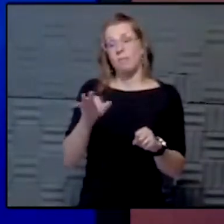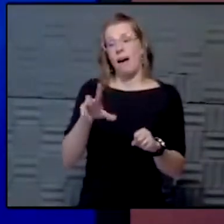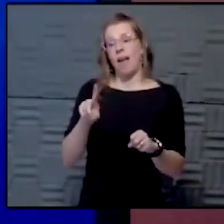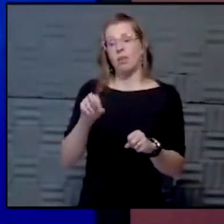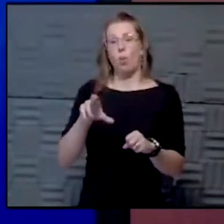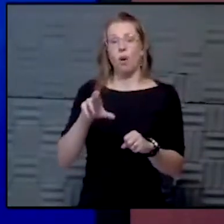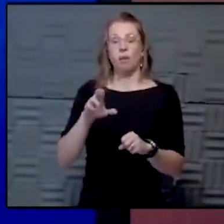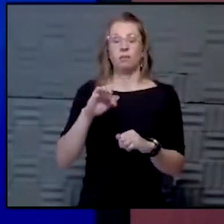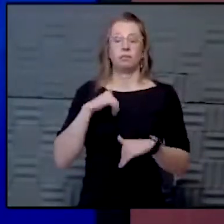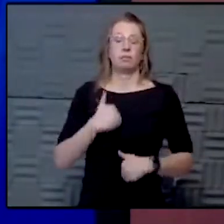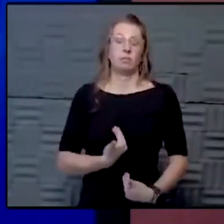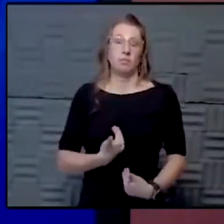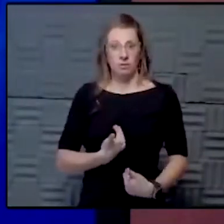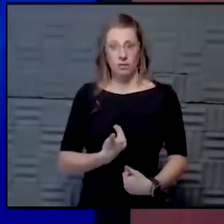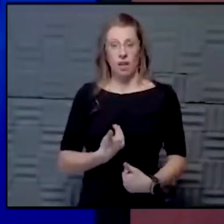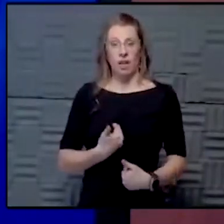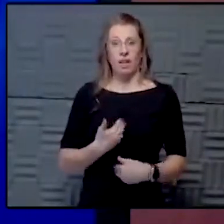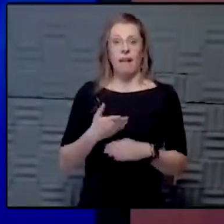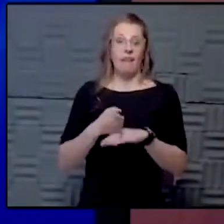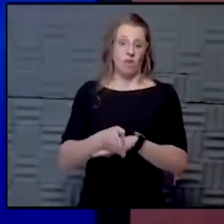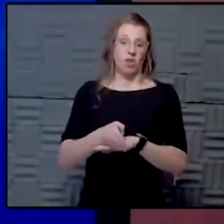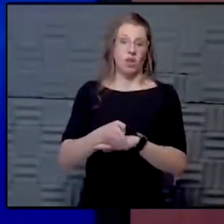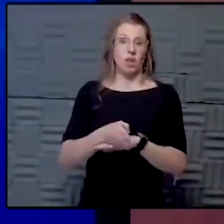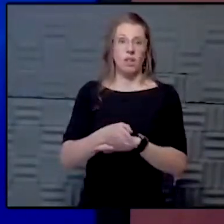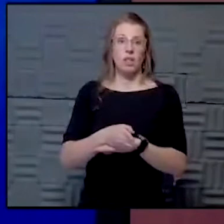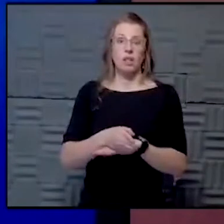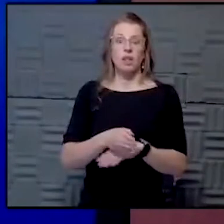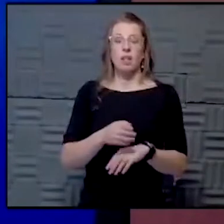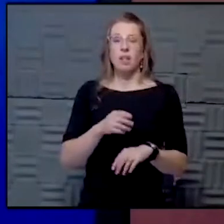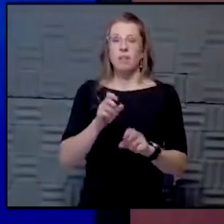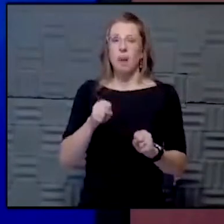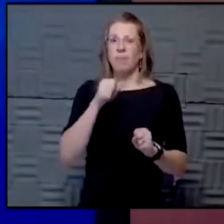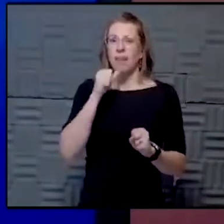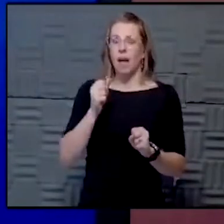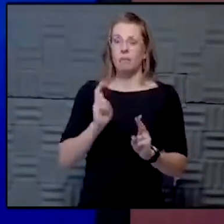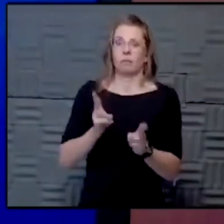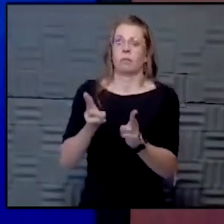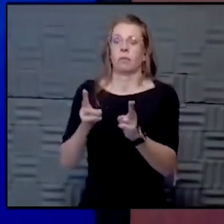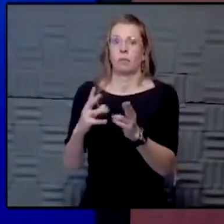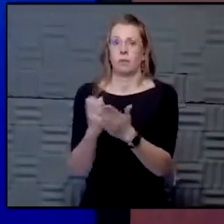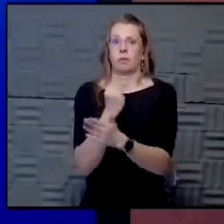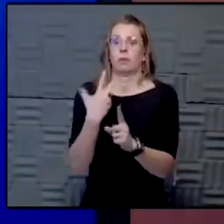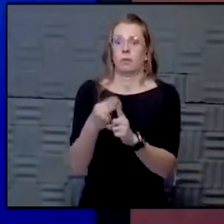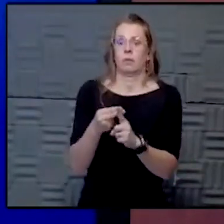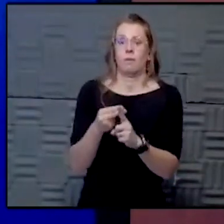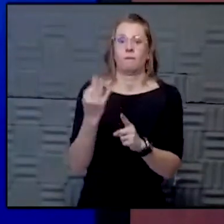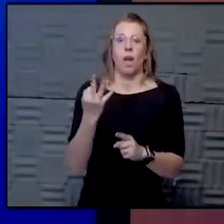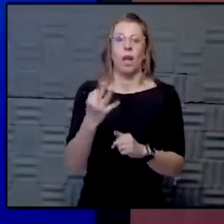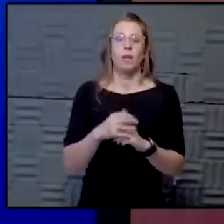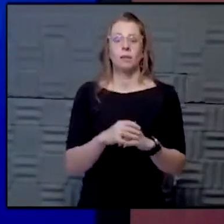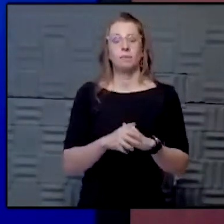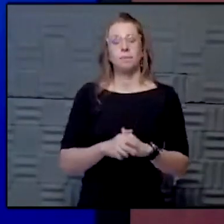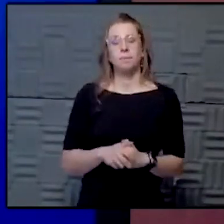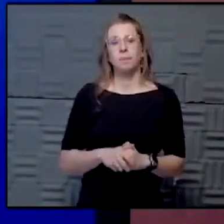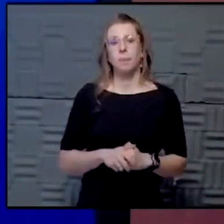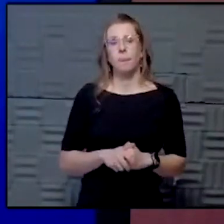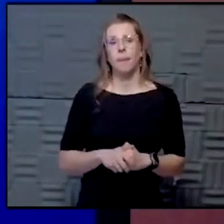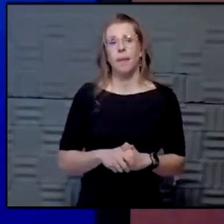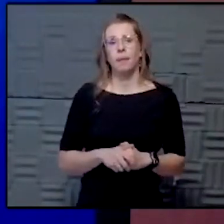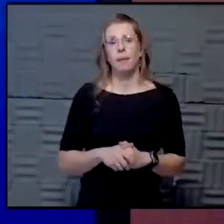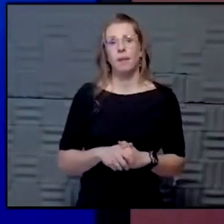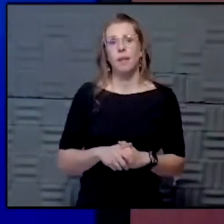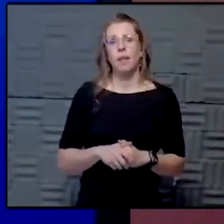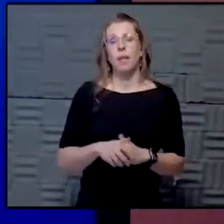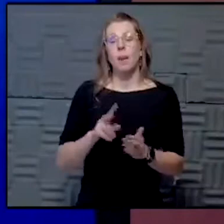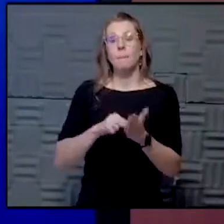or fever afterwards, and so probably not a rush out and get it Friday in that circumstance, at least as it pertains to getting benefit